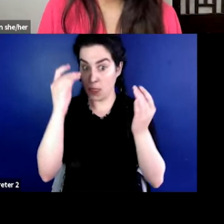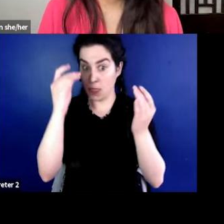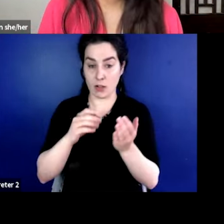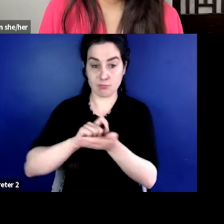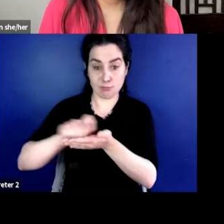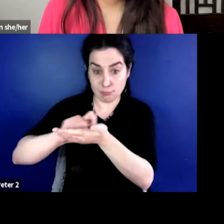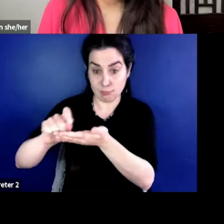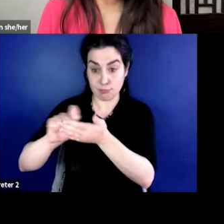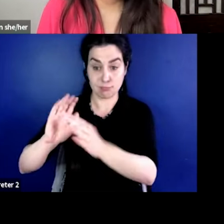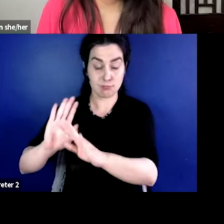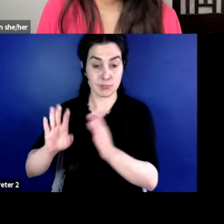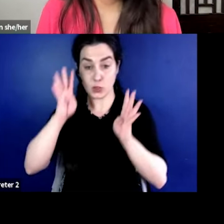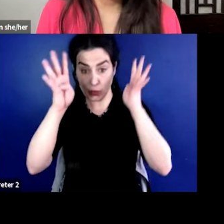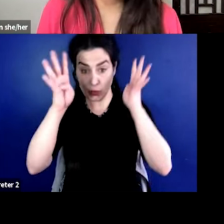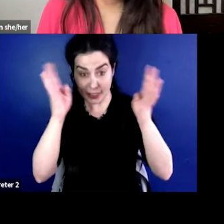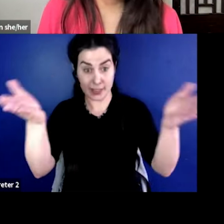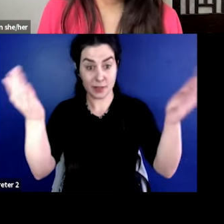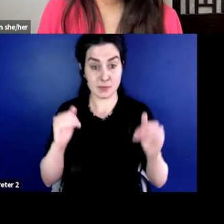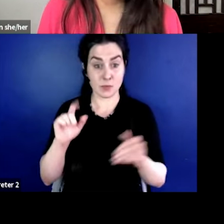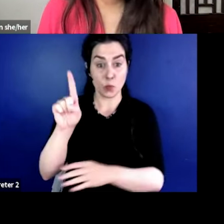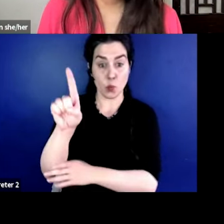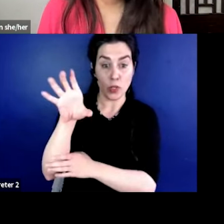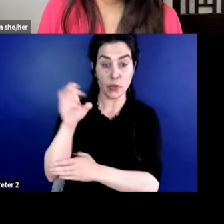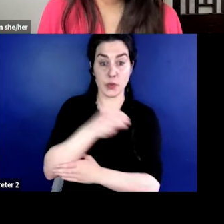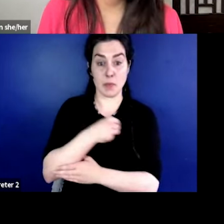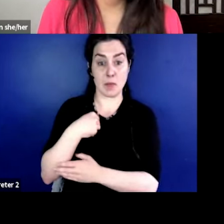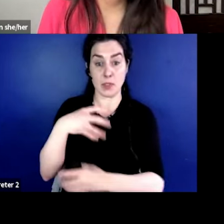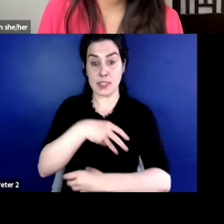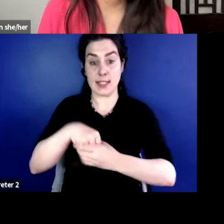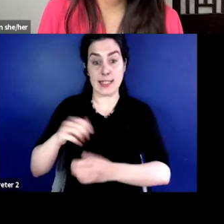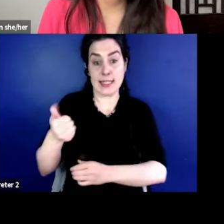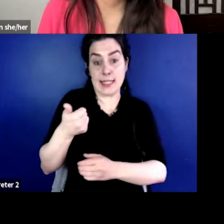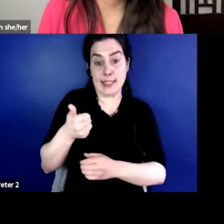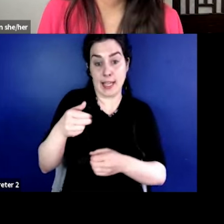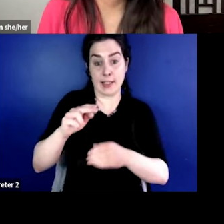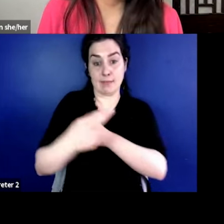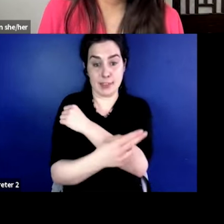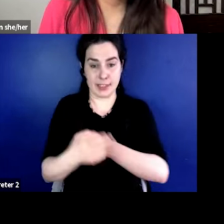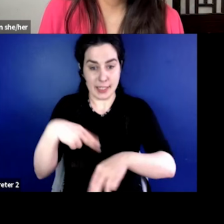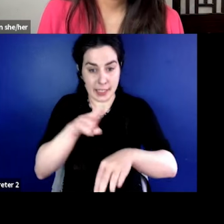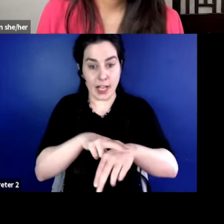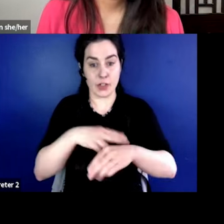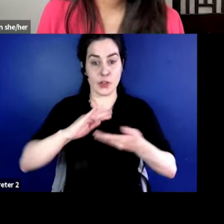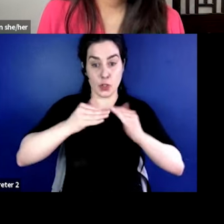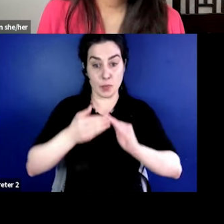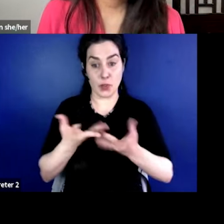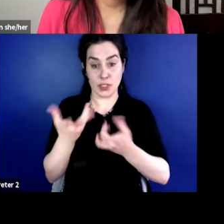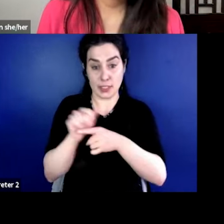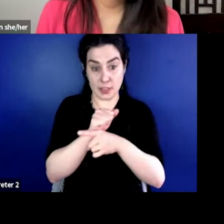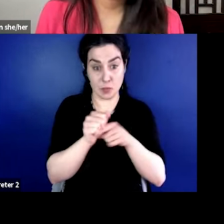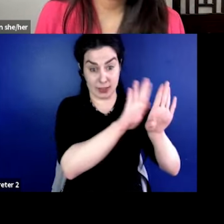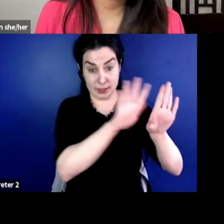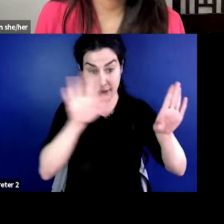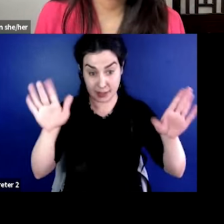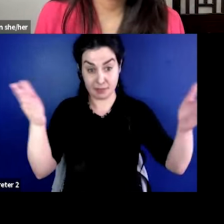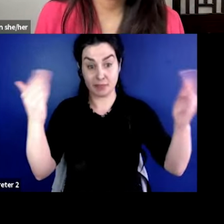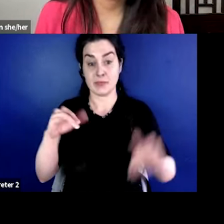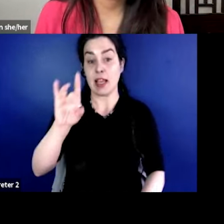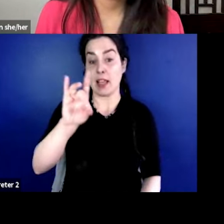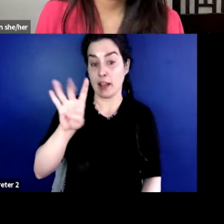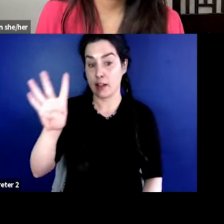100 members in the 10 national communities of practice. And those are the folks that made those toolkits, which has been really important. We had 84